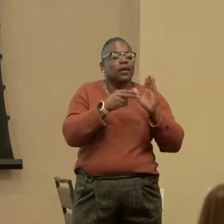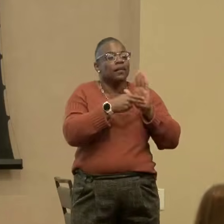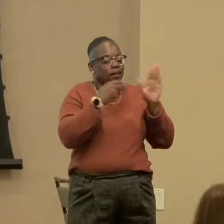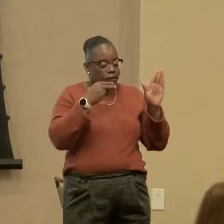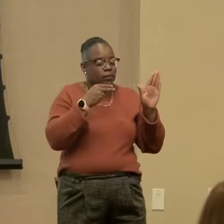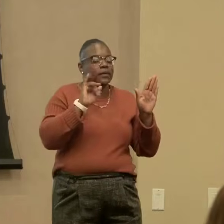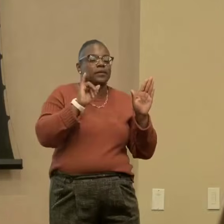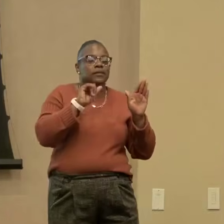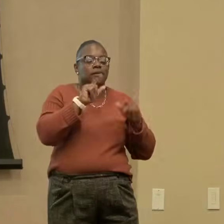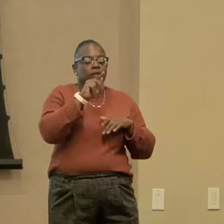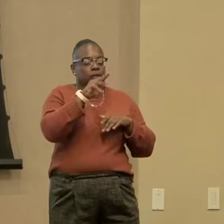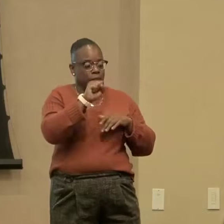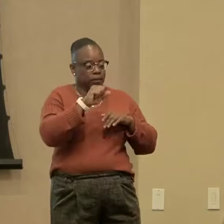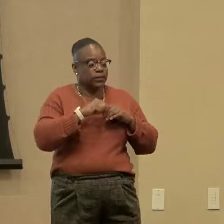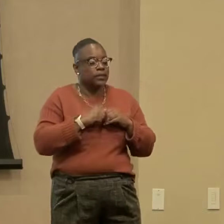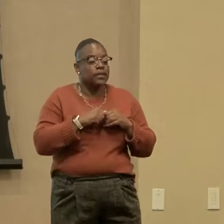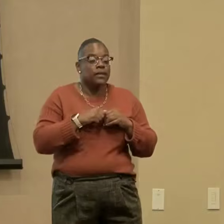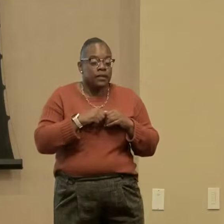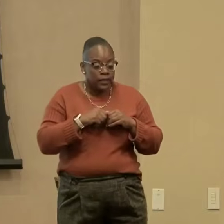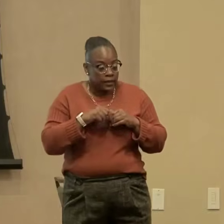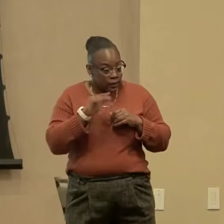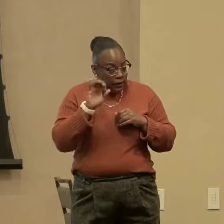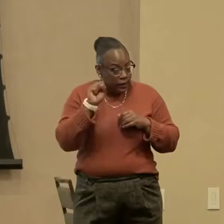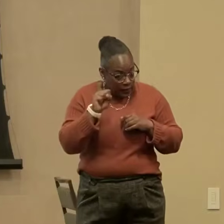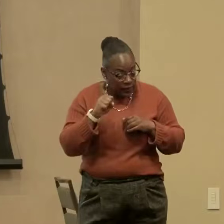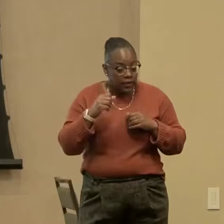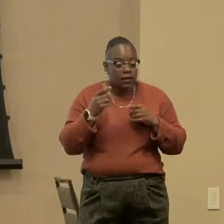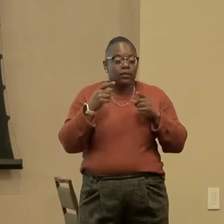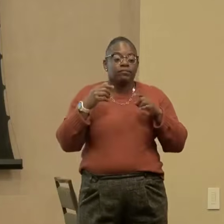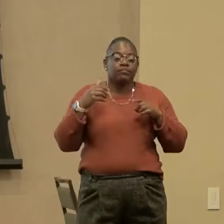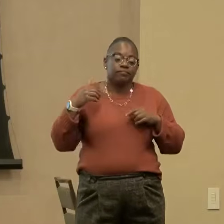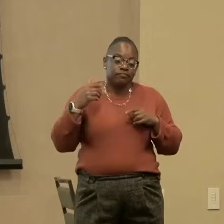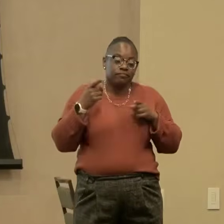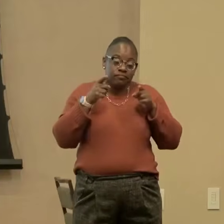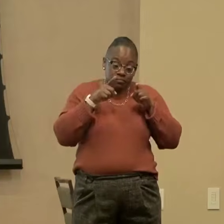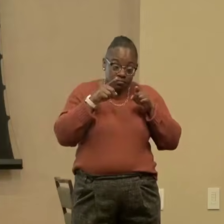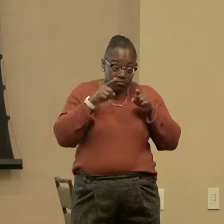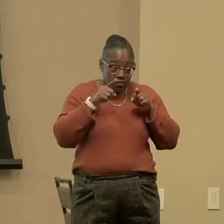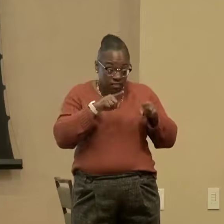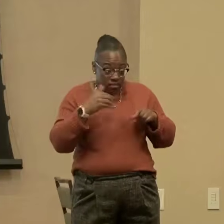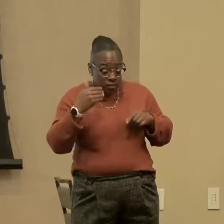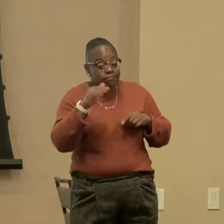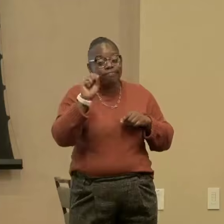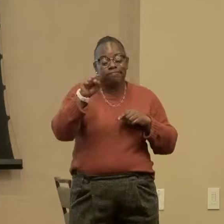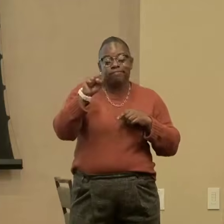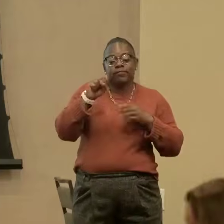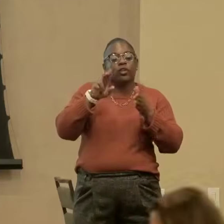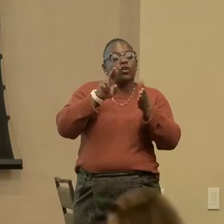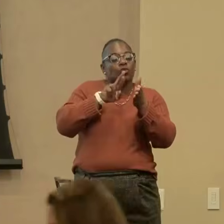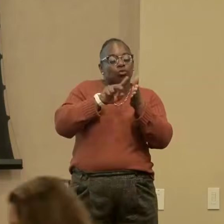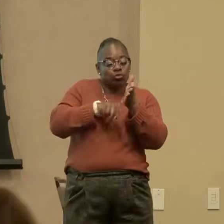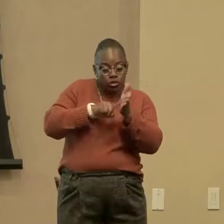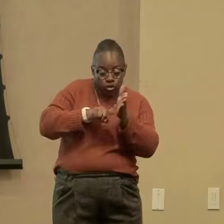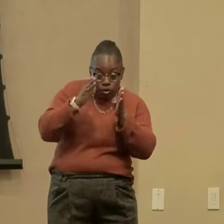lupus confirmation. Yes. How often does that happen? It happens actually kind of often, and there are researchers kind of interested